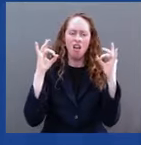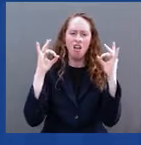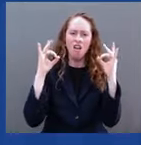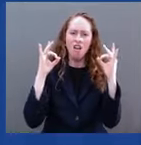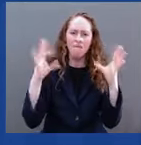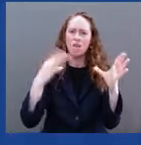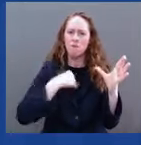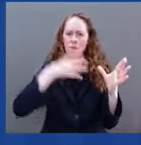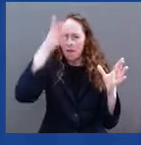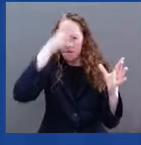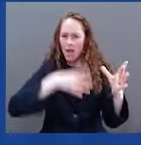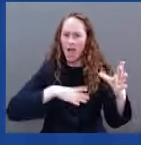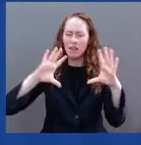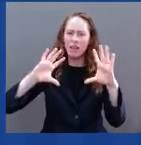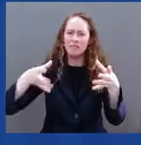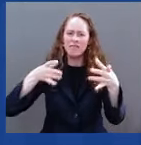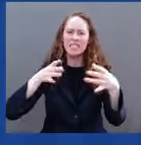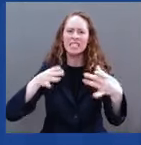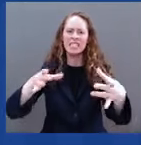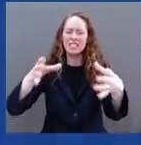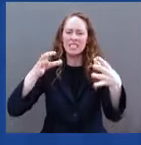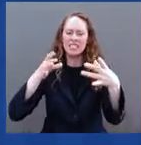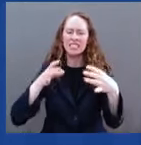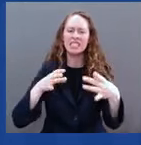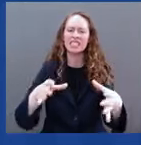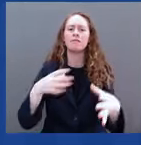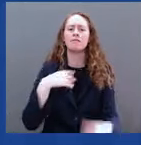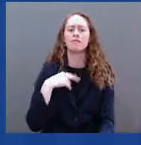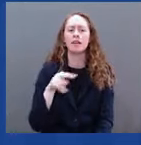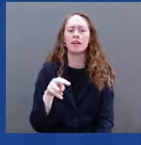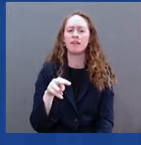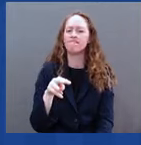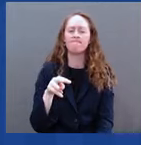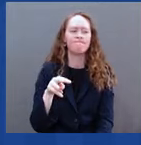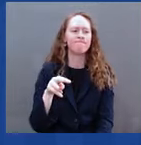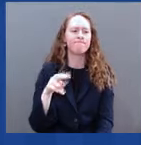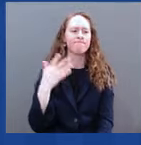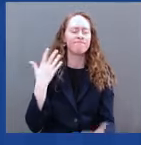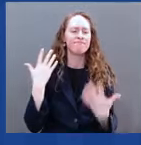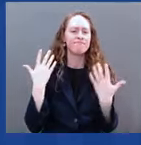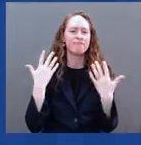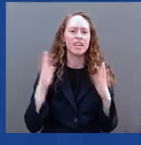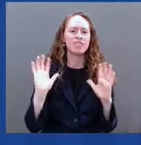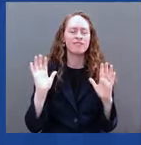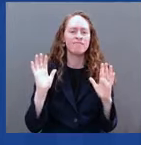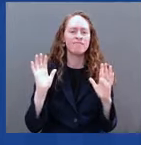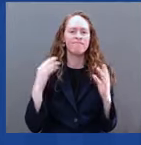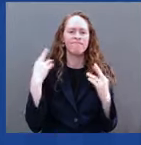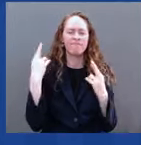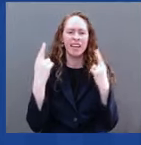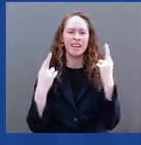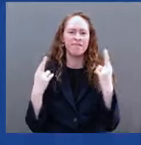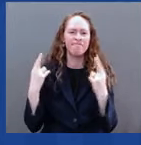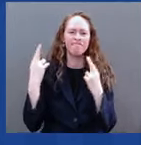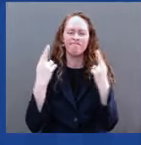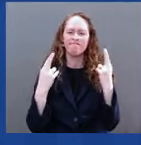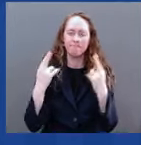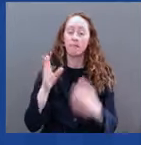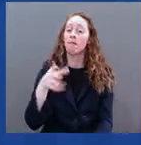And then when the gentleman you mentioned was asked what he thought, and a young woman was killed, a protester.